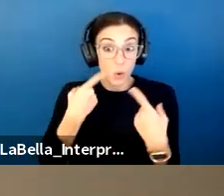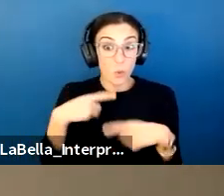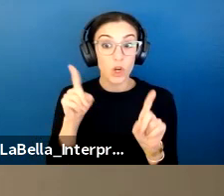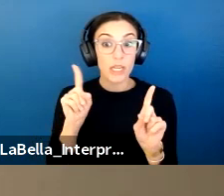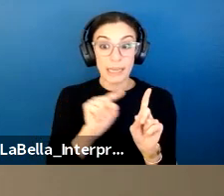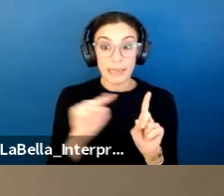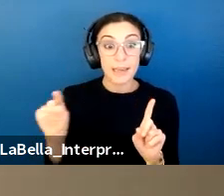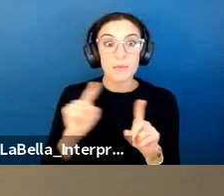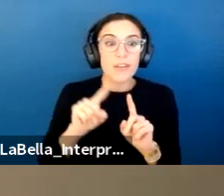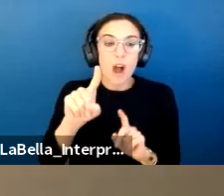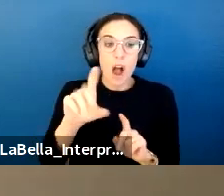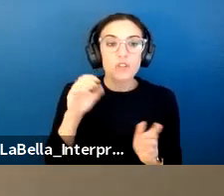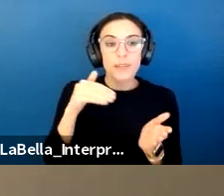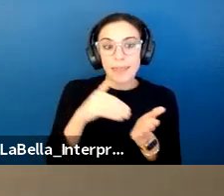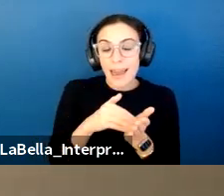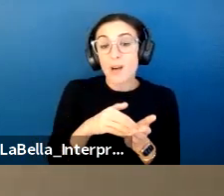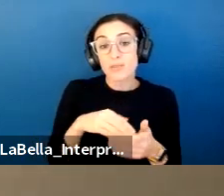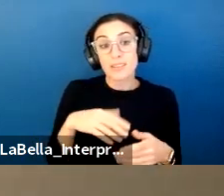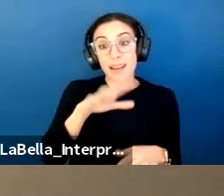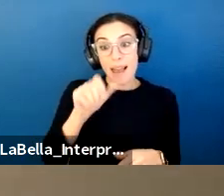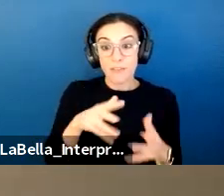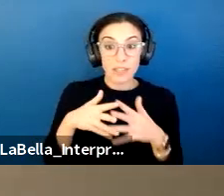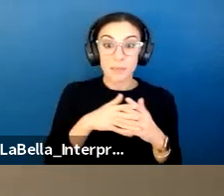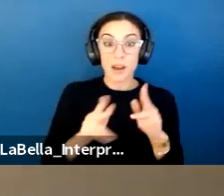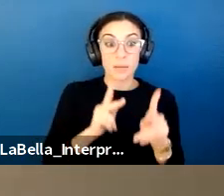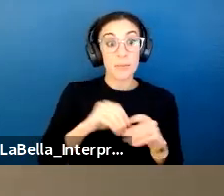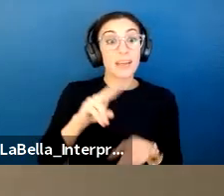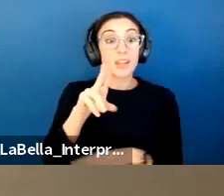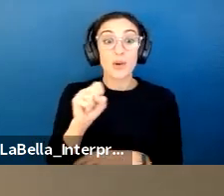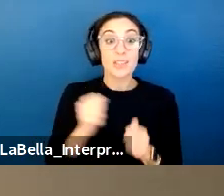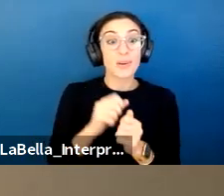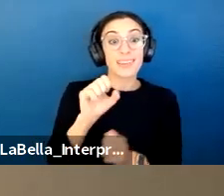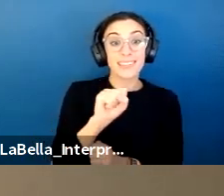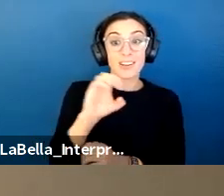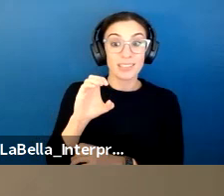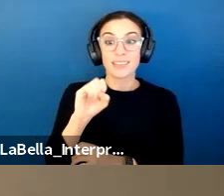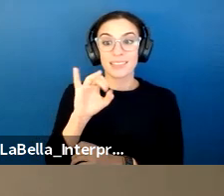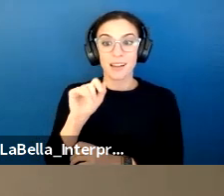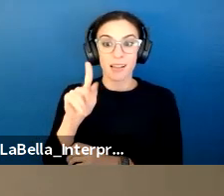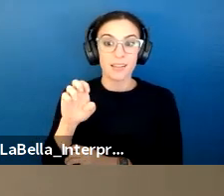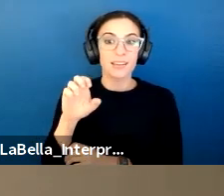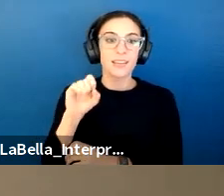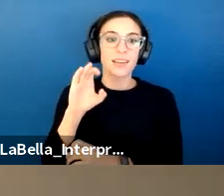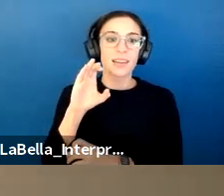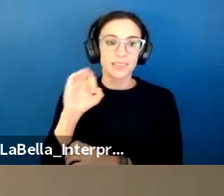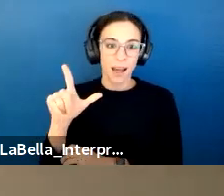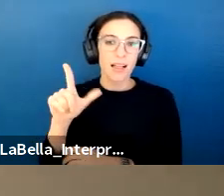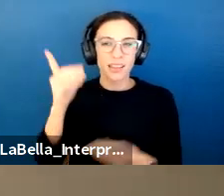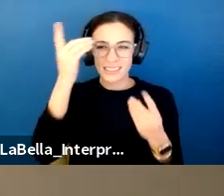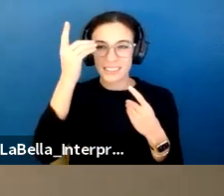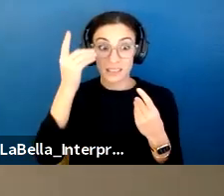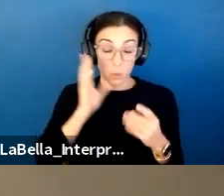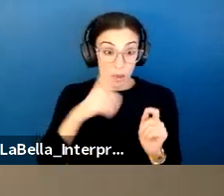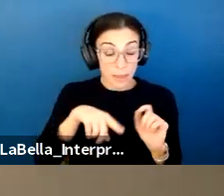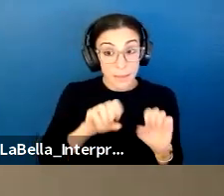But there are 100,000 African Americans in the United States with sickle cell disease. Will they be able to get this treatment that will likely be